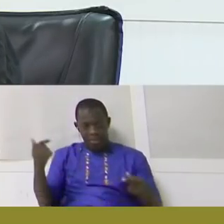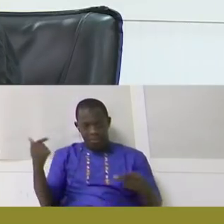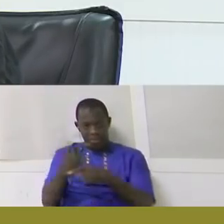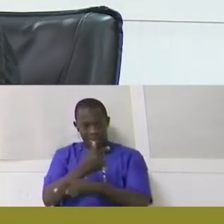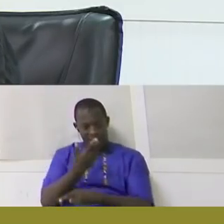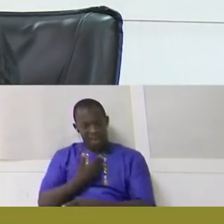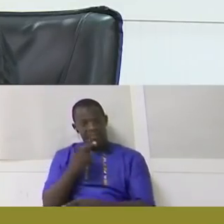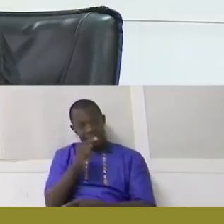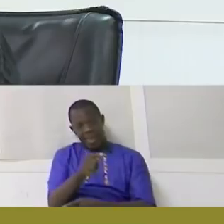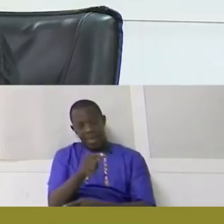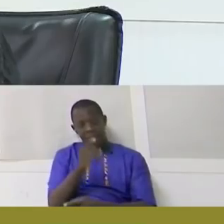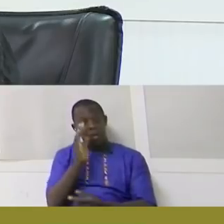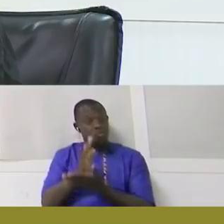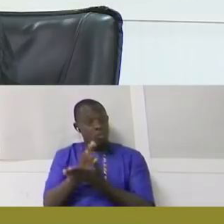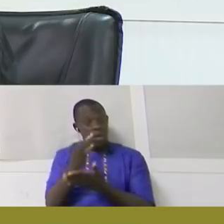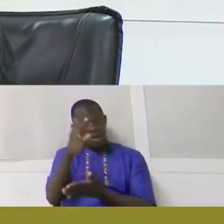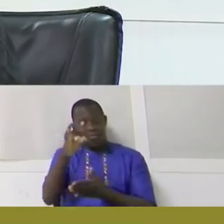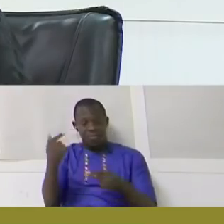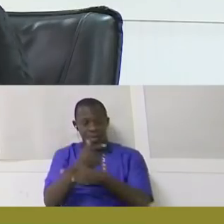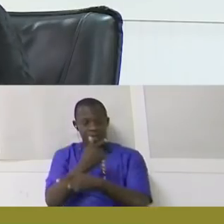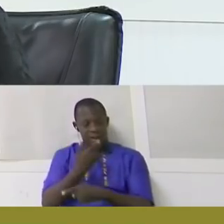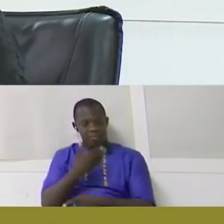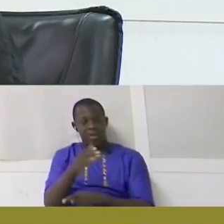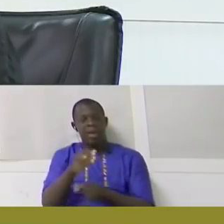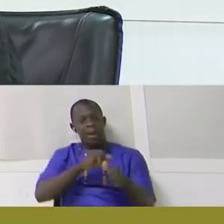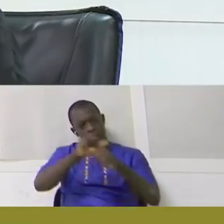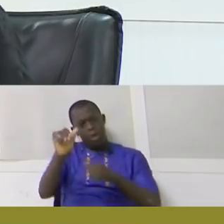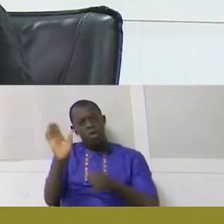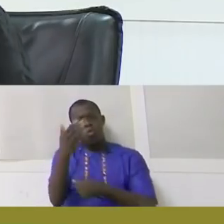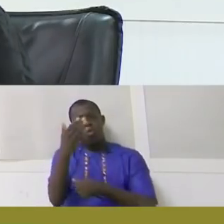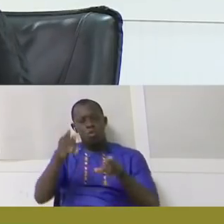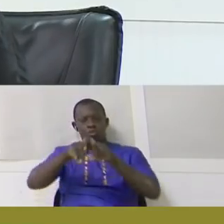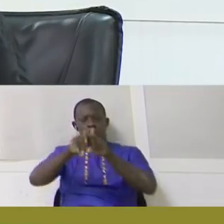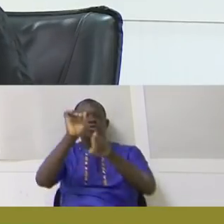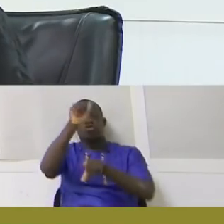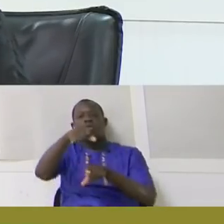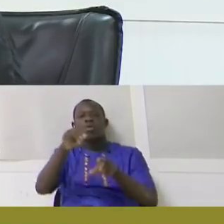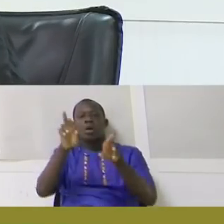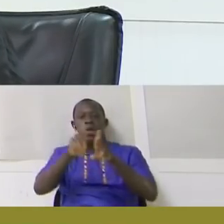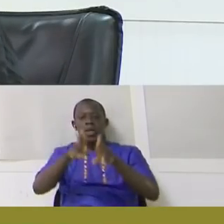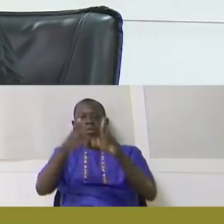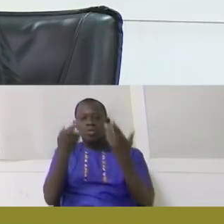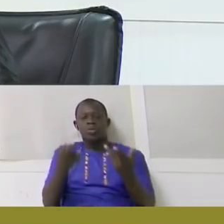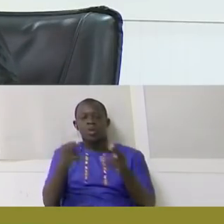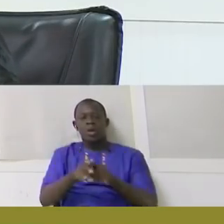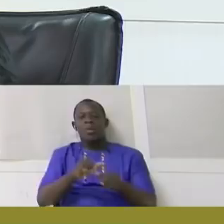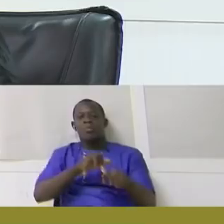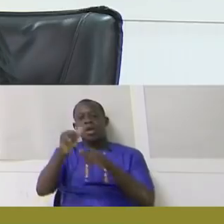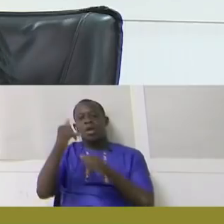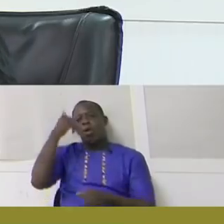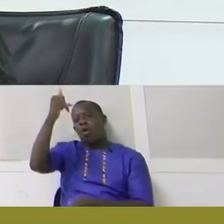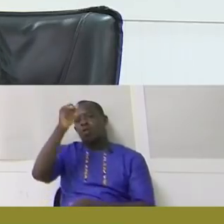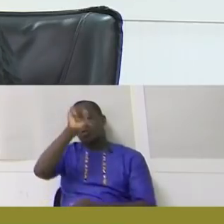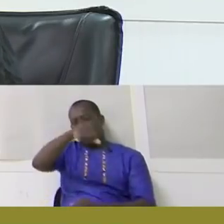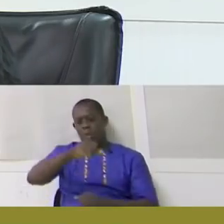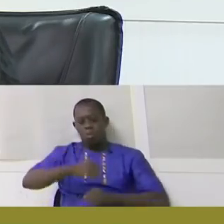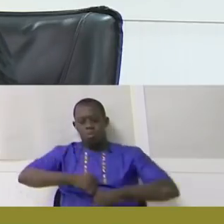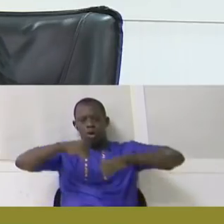to him even if I was faulty. Dema la sa recommendation. You would have gone with your recommendation. Dada dan nga wara call sa boss suma kanam nga